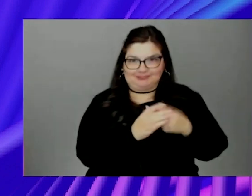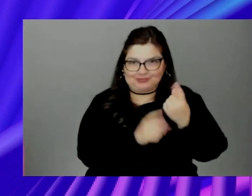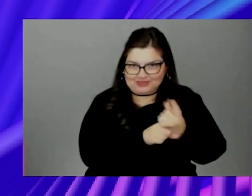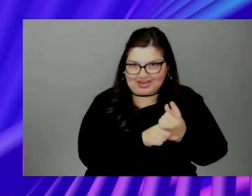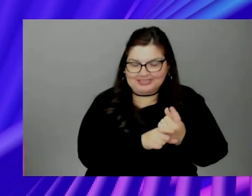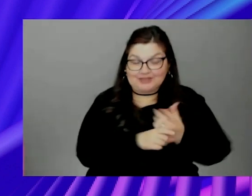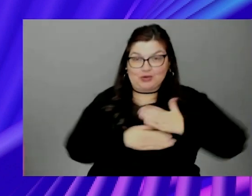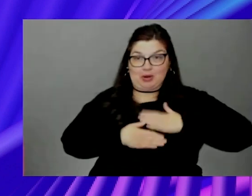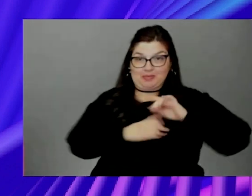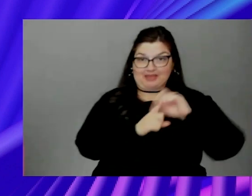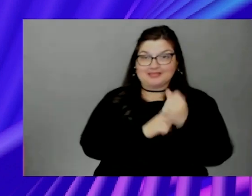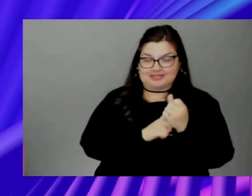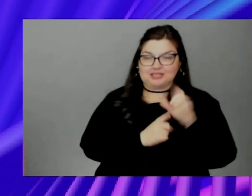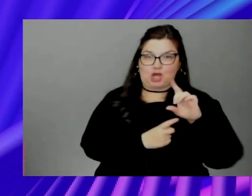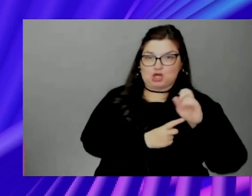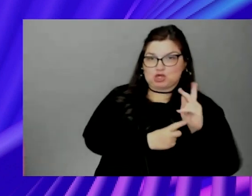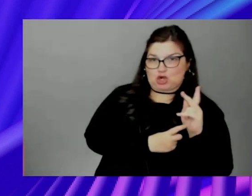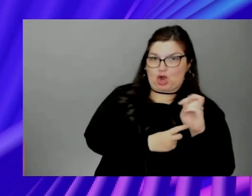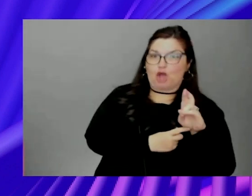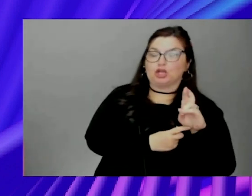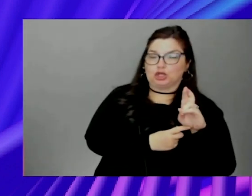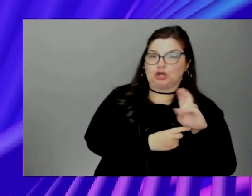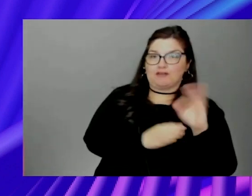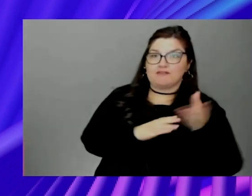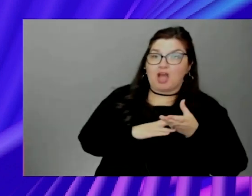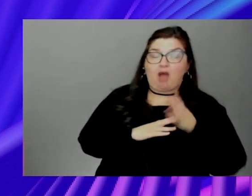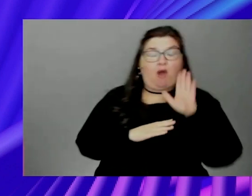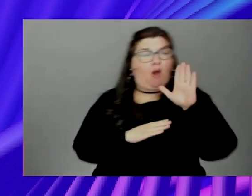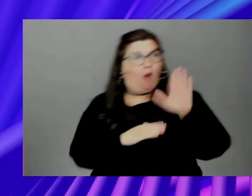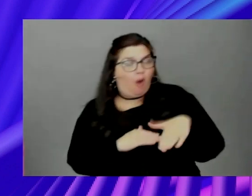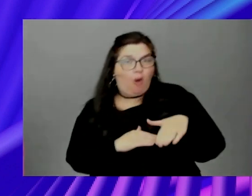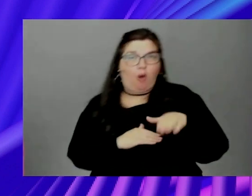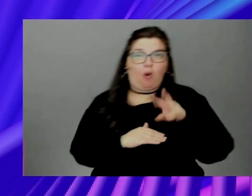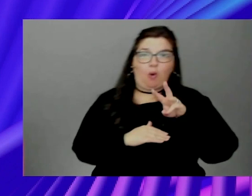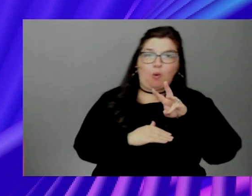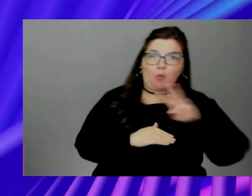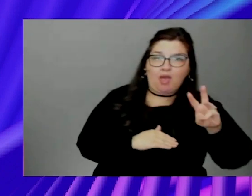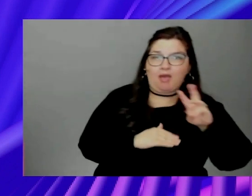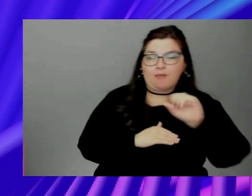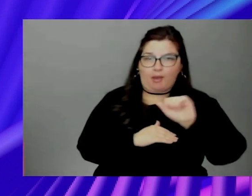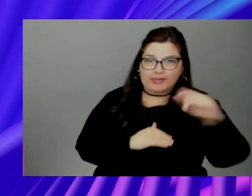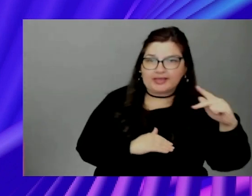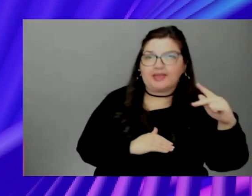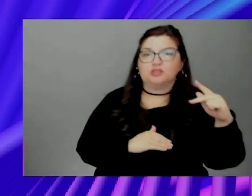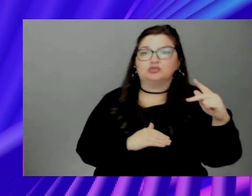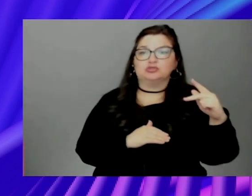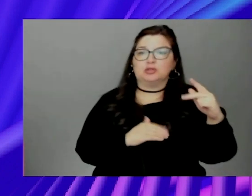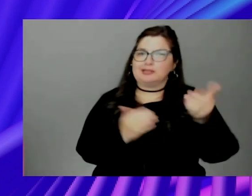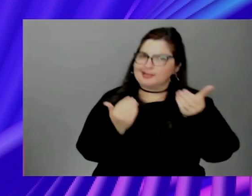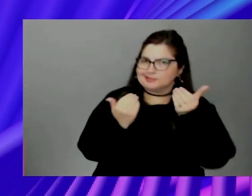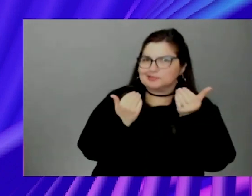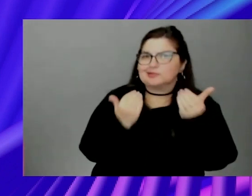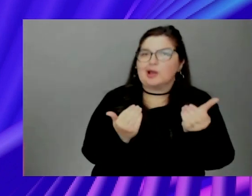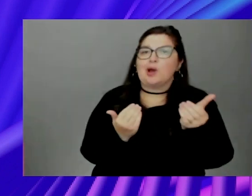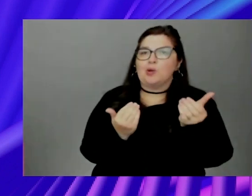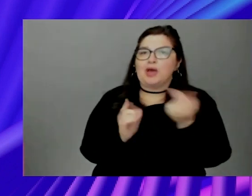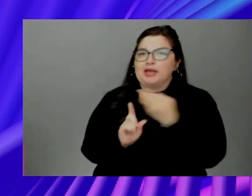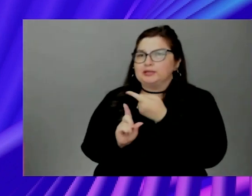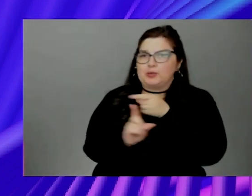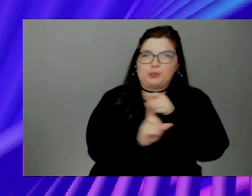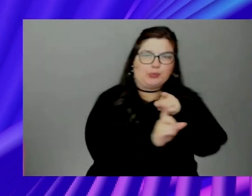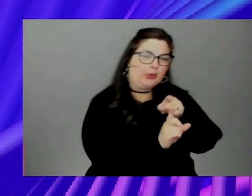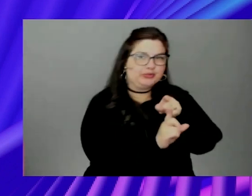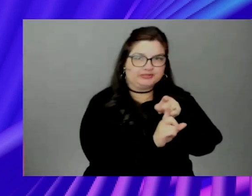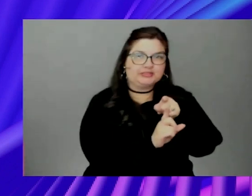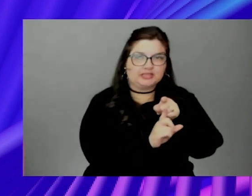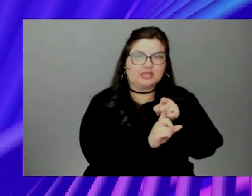a Docker file. So it says, your Docker file, your web application, let's go ahead and just point this to an ASP.NET Core at